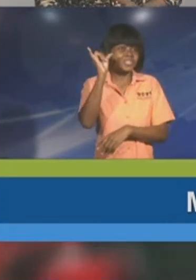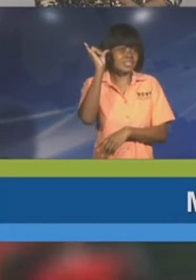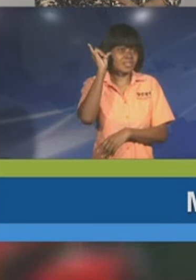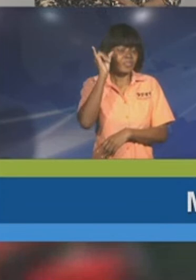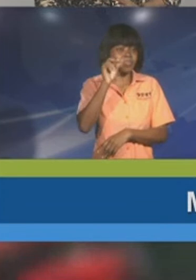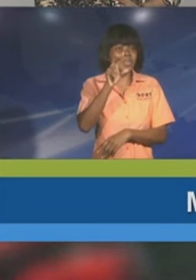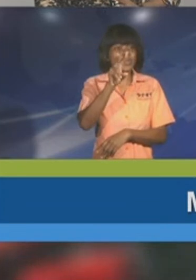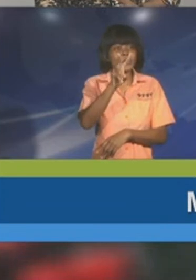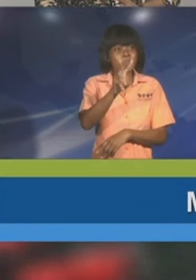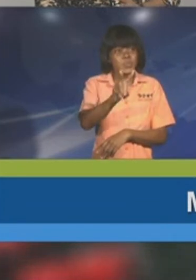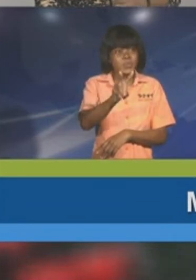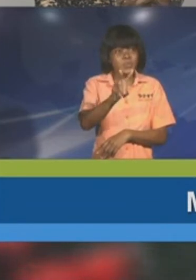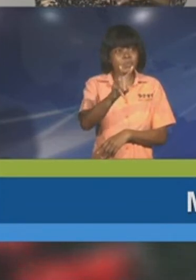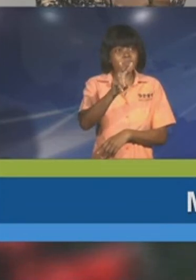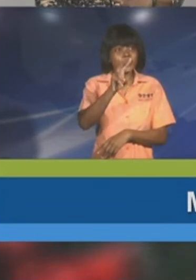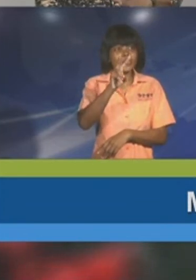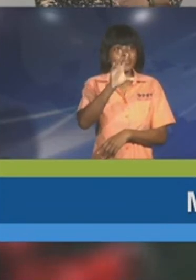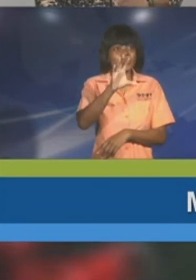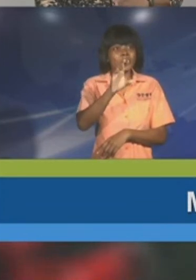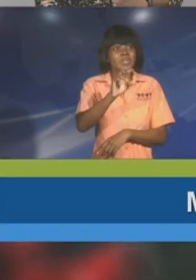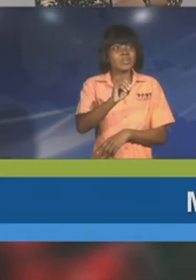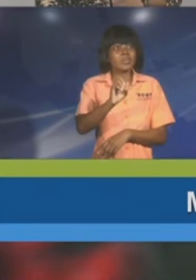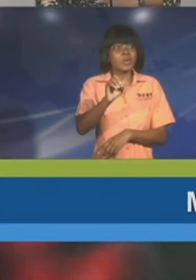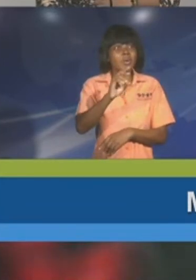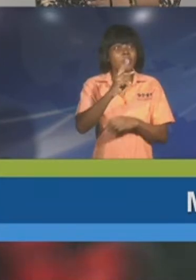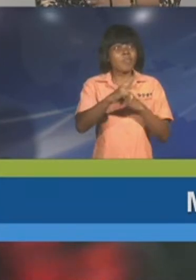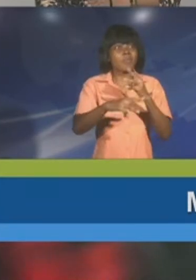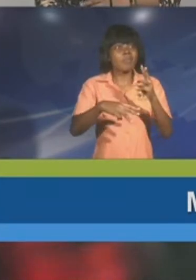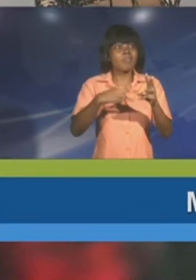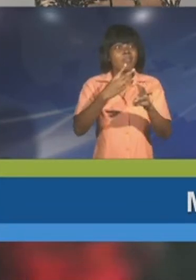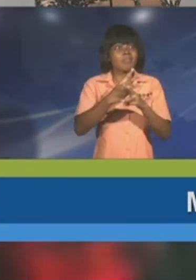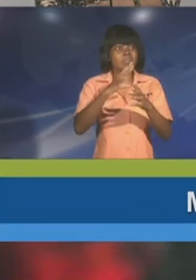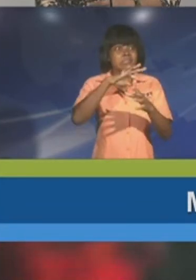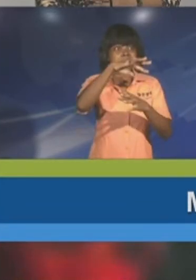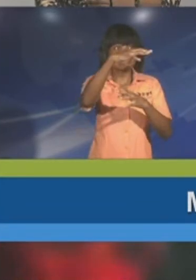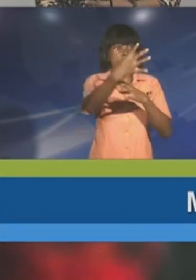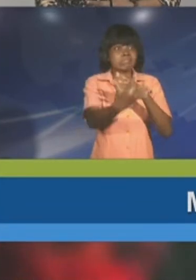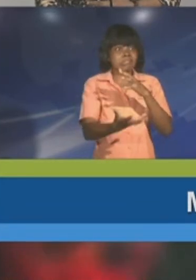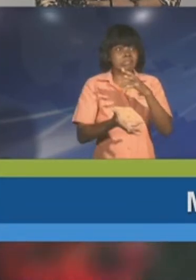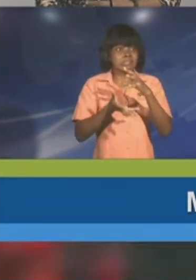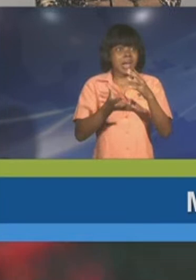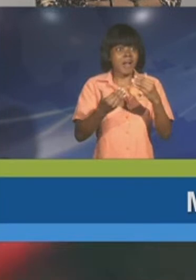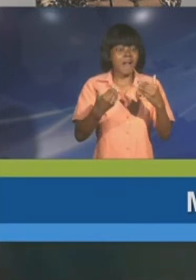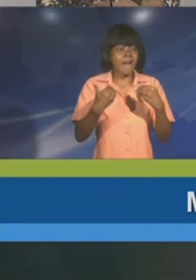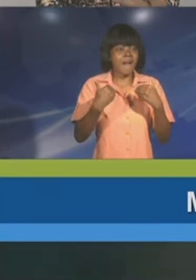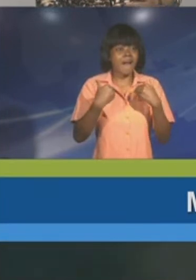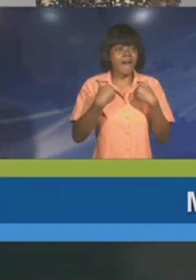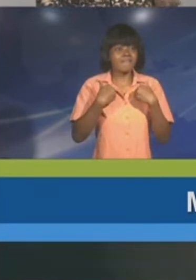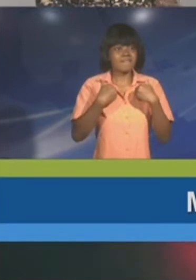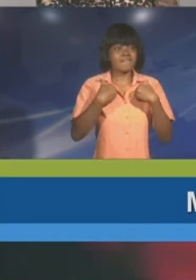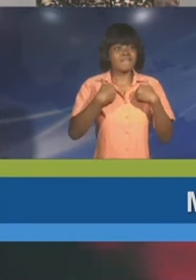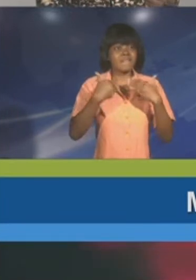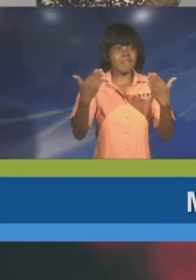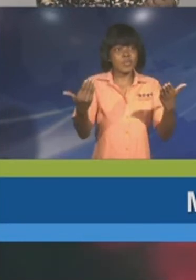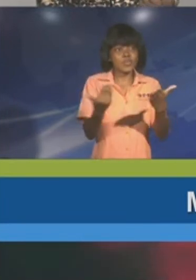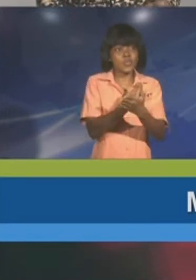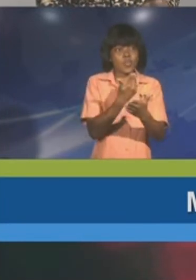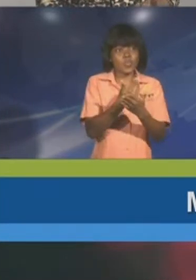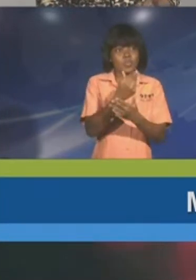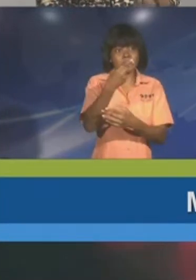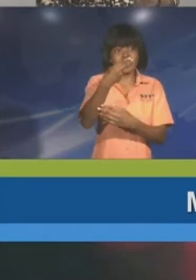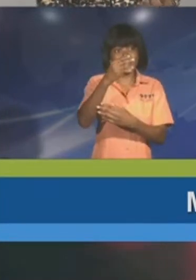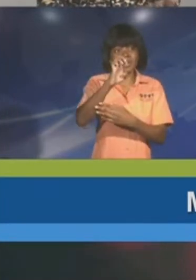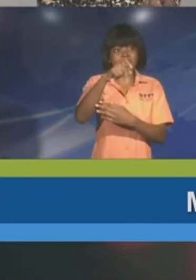200 children in worldwide who have been diagnosed with hepatitis. Not the